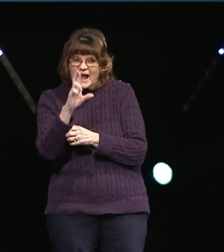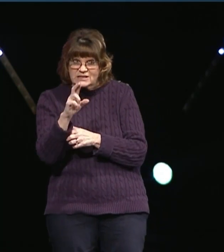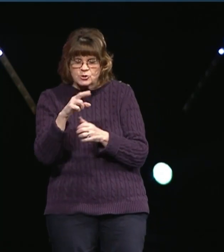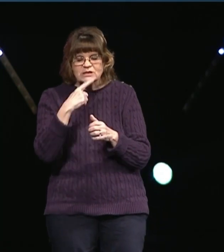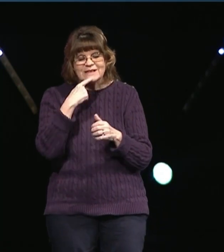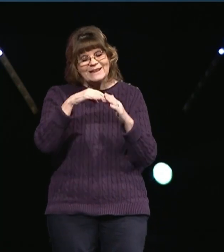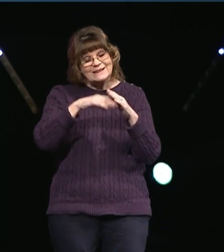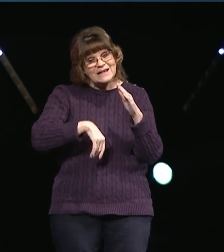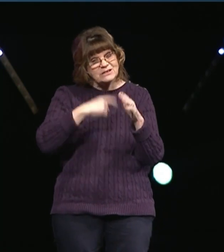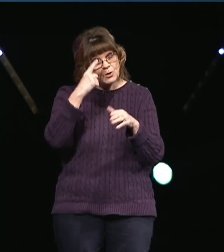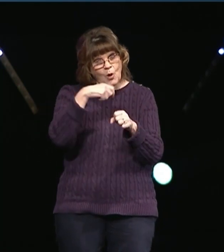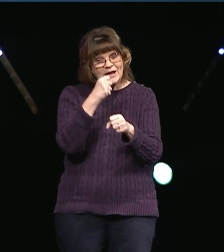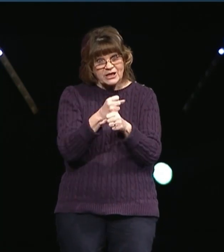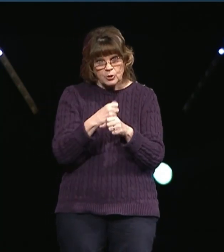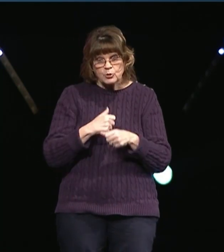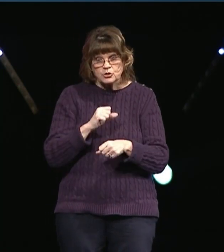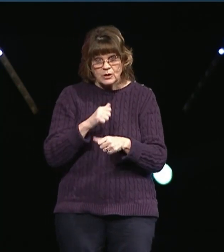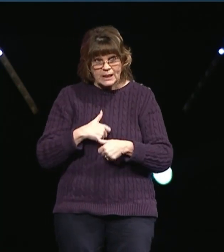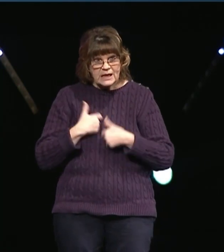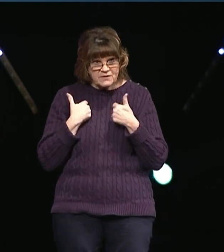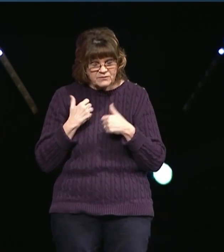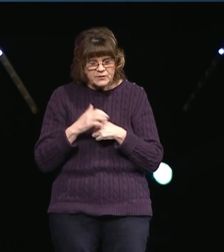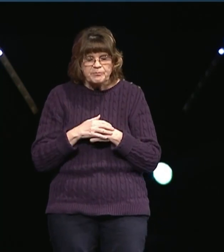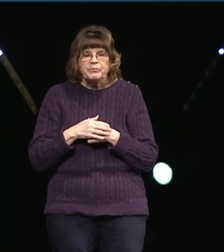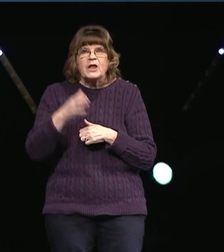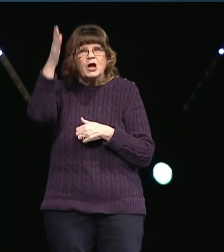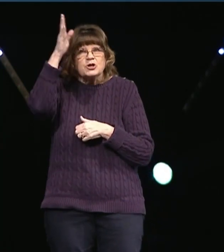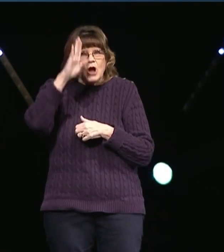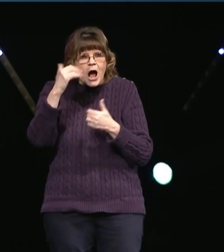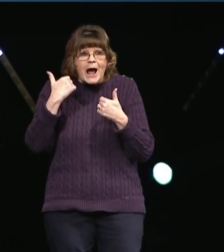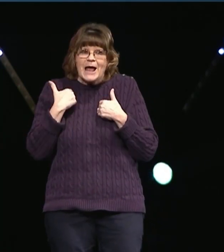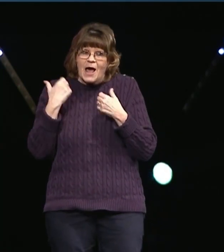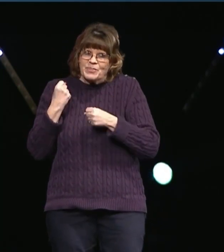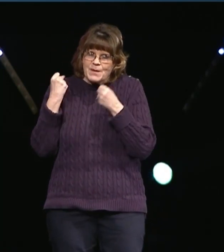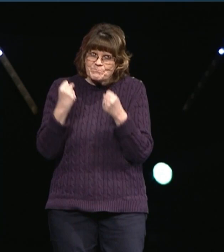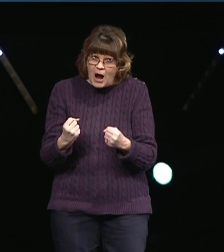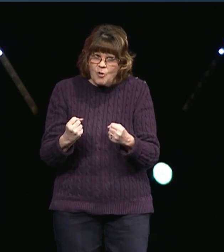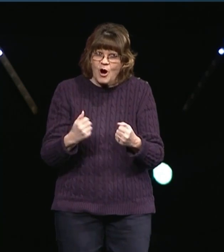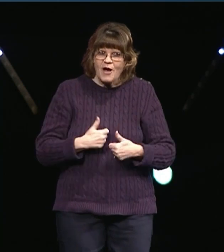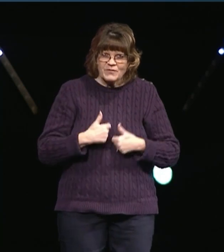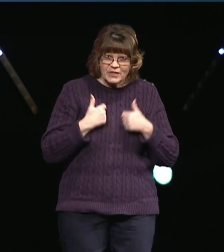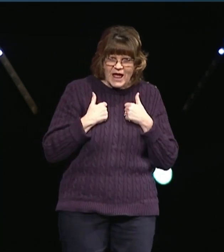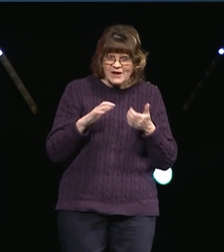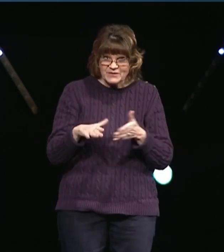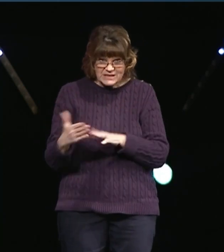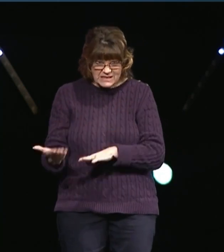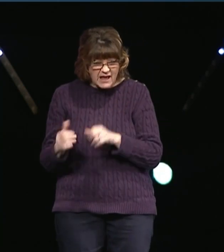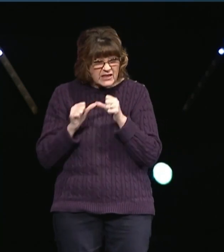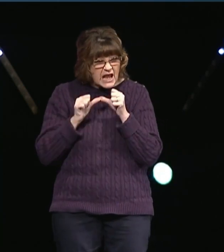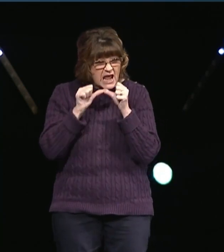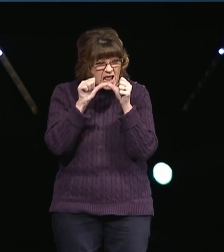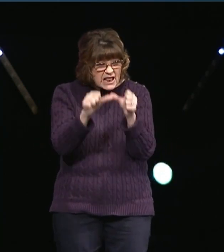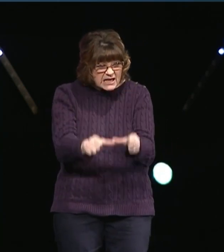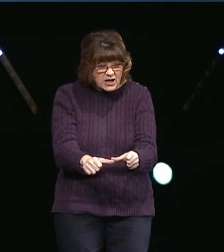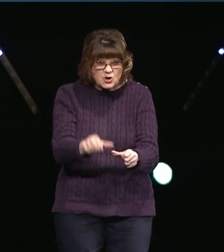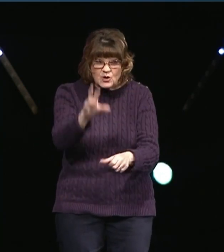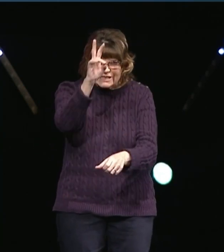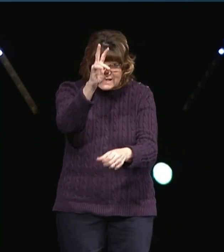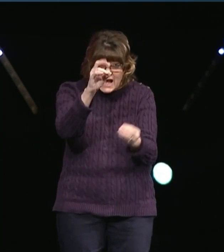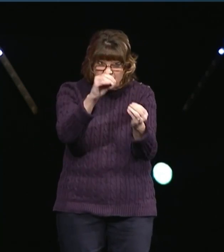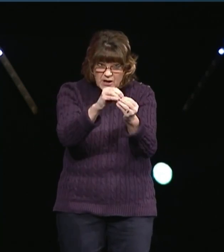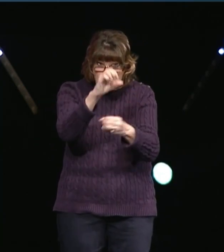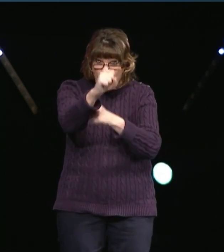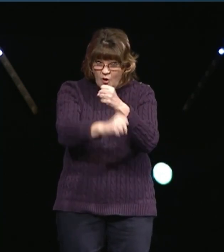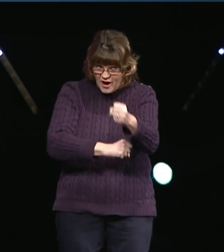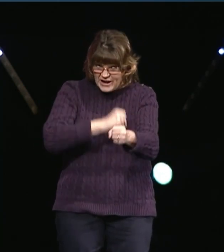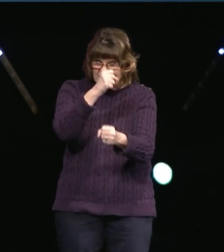live. Dennis knew that only God had the power of life and death. He went on to live 7 more full and rich